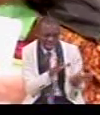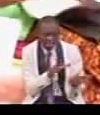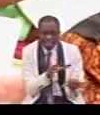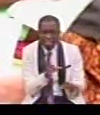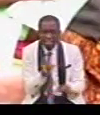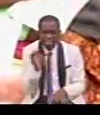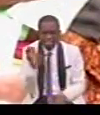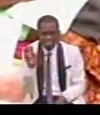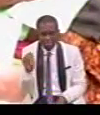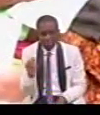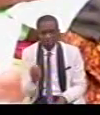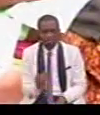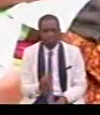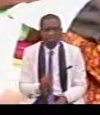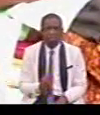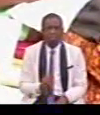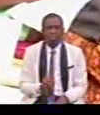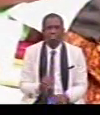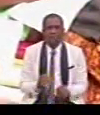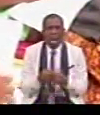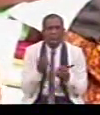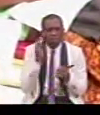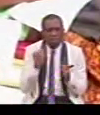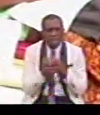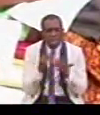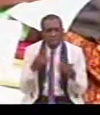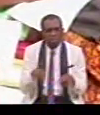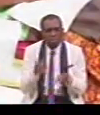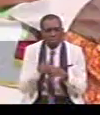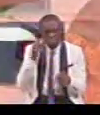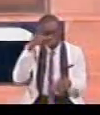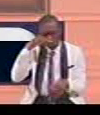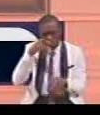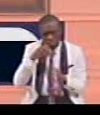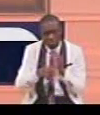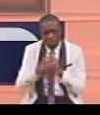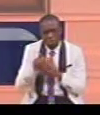chapter 29, Proverbs 29, verse 27.